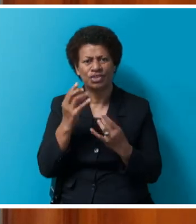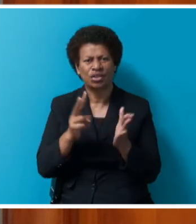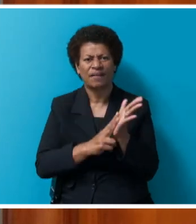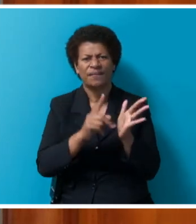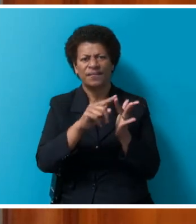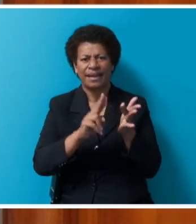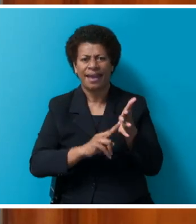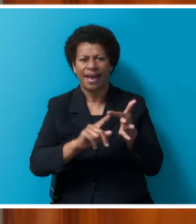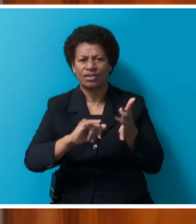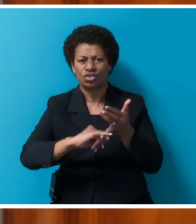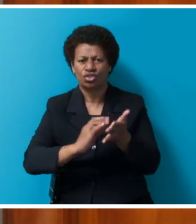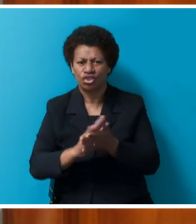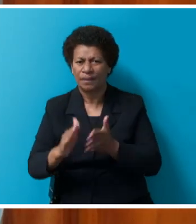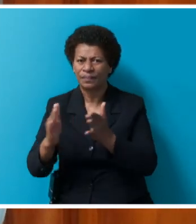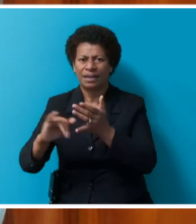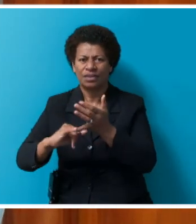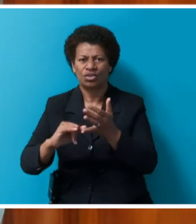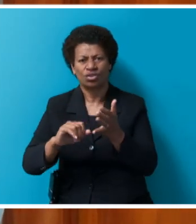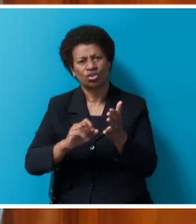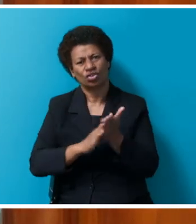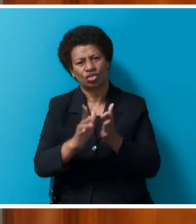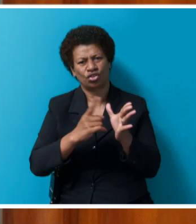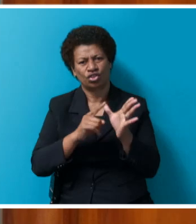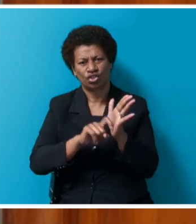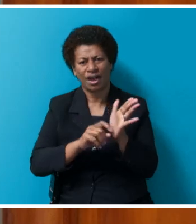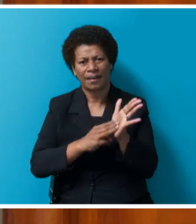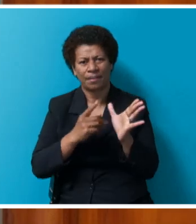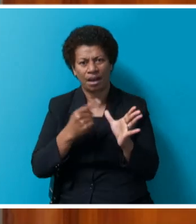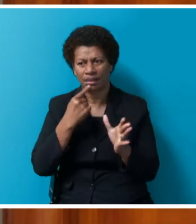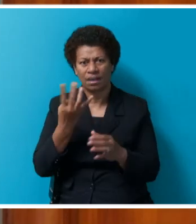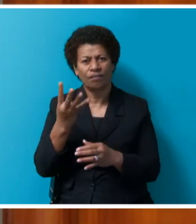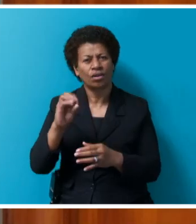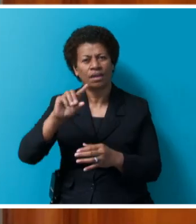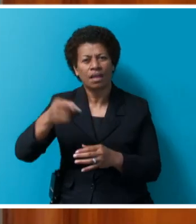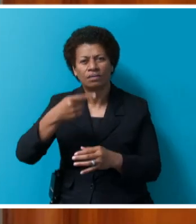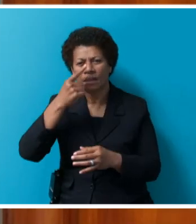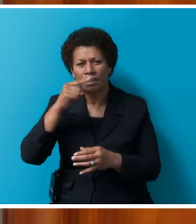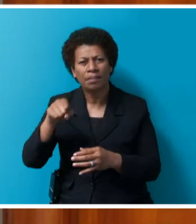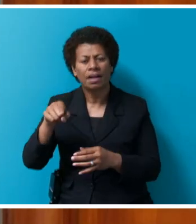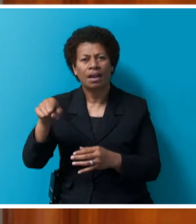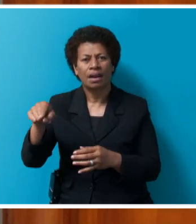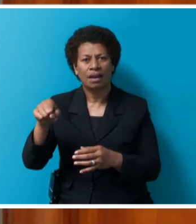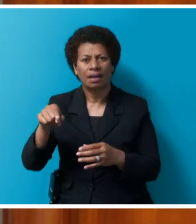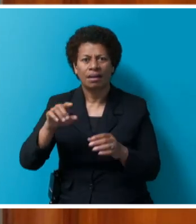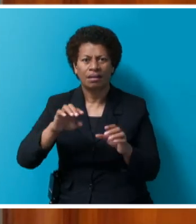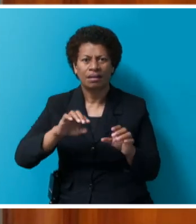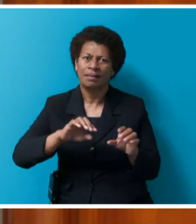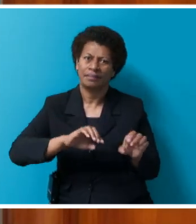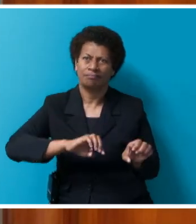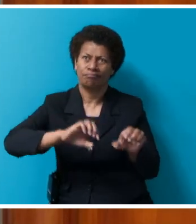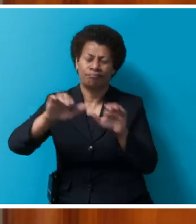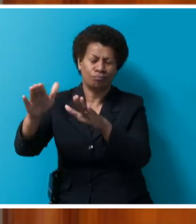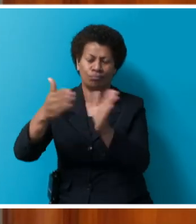stated yesterday that 40,000 people migrated overseas in the last year. Firstly, this is incorrect. But more importantly, he